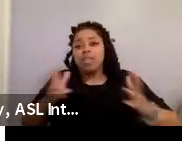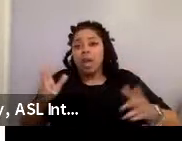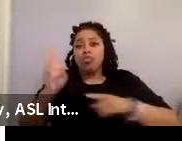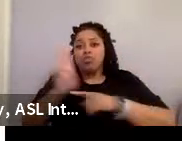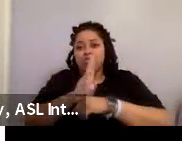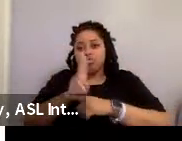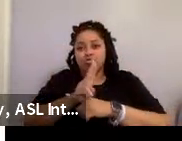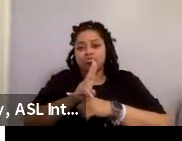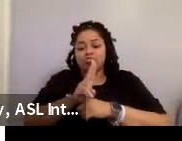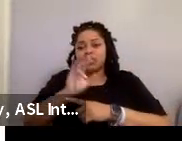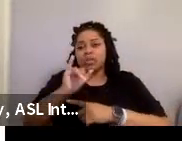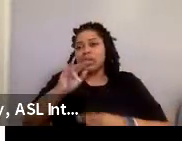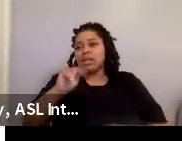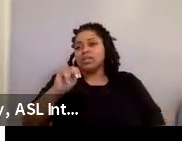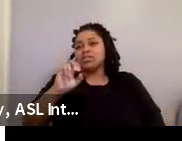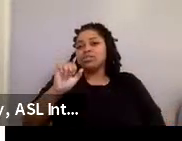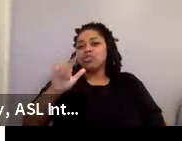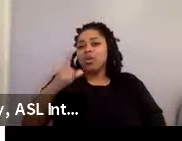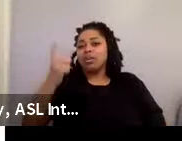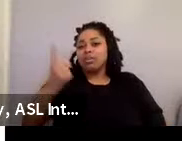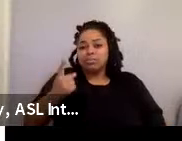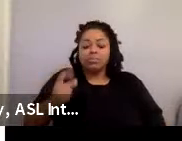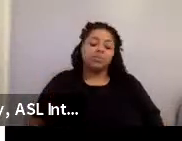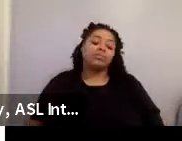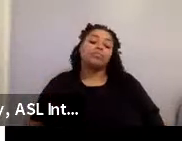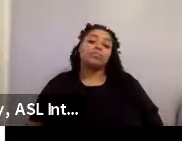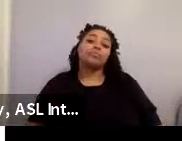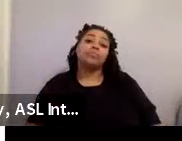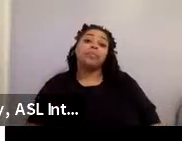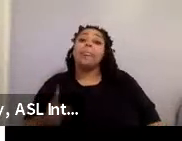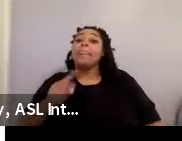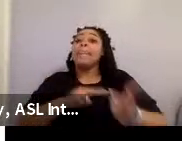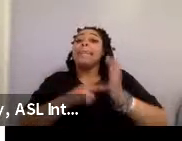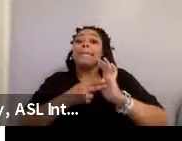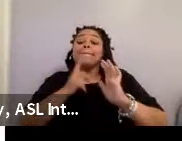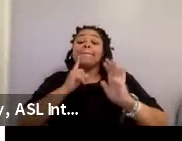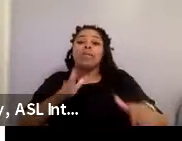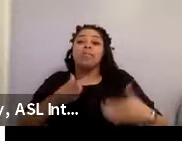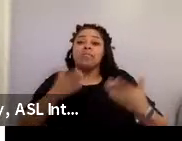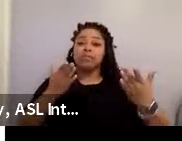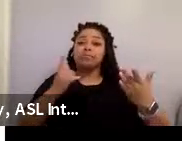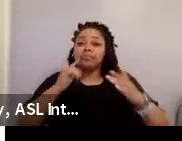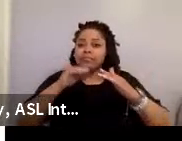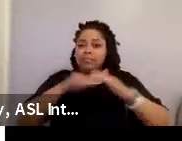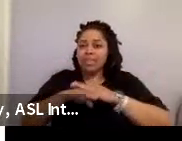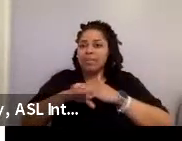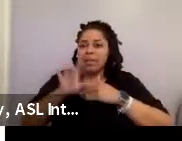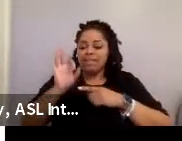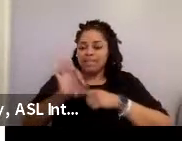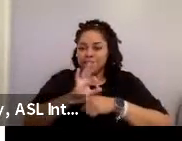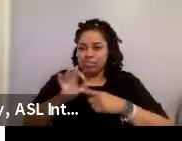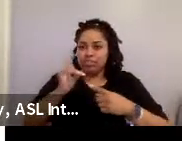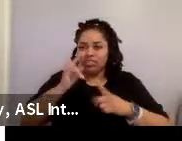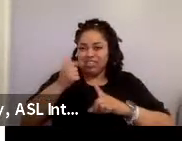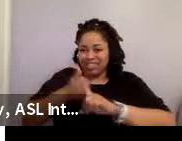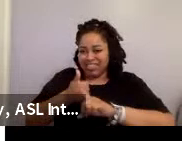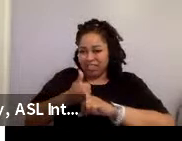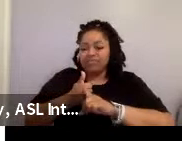user installing AT. So this means it has to provide the accessibility features